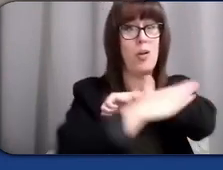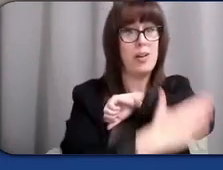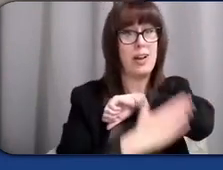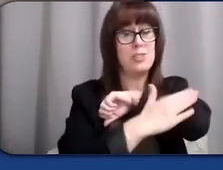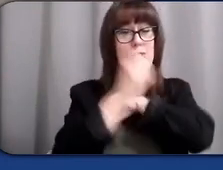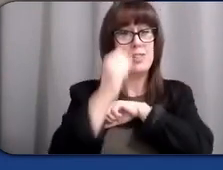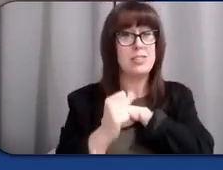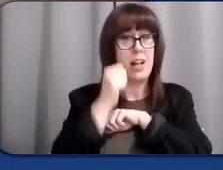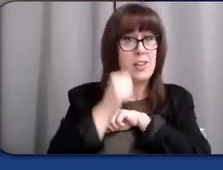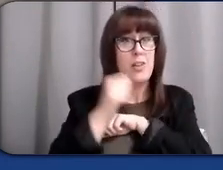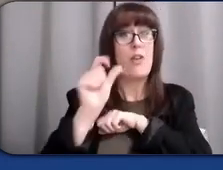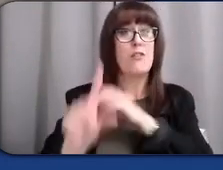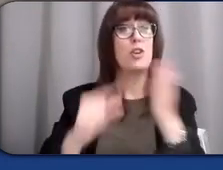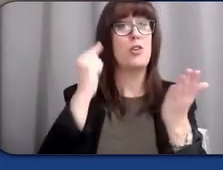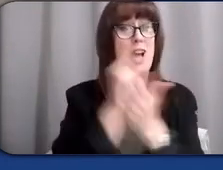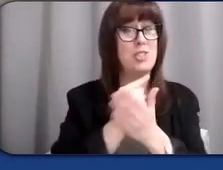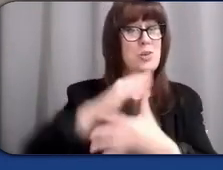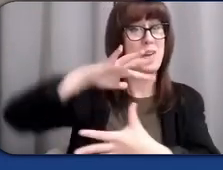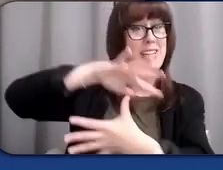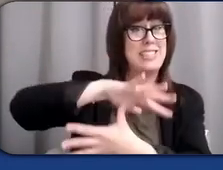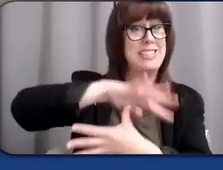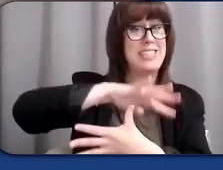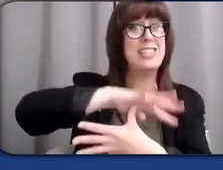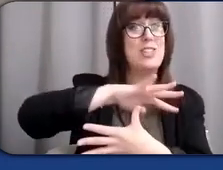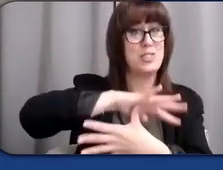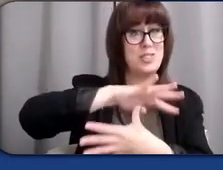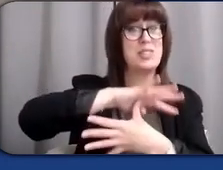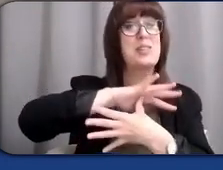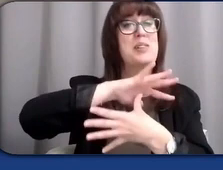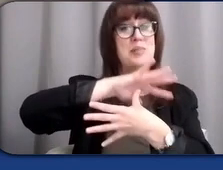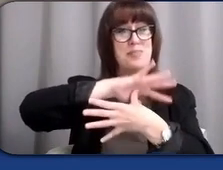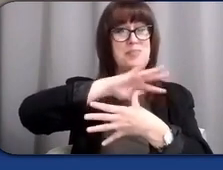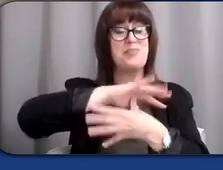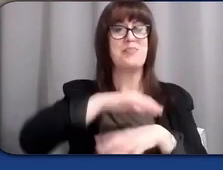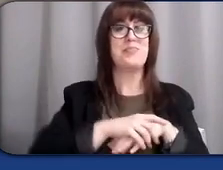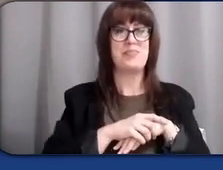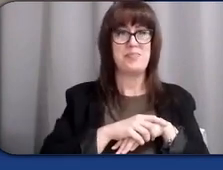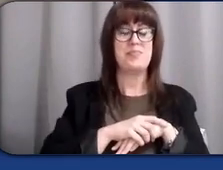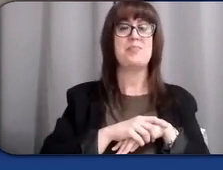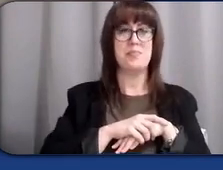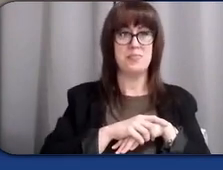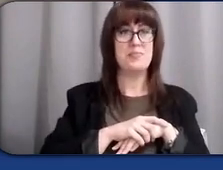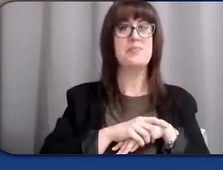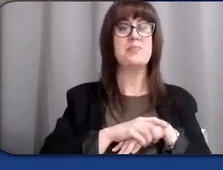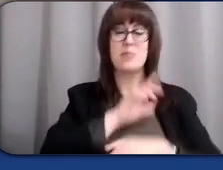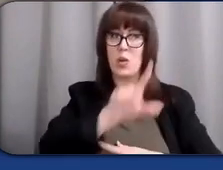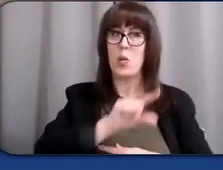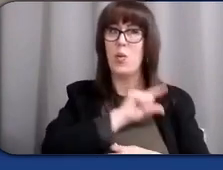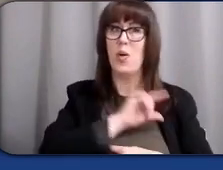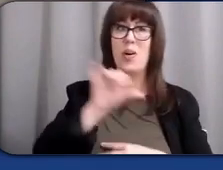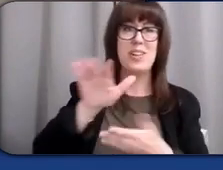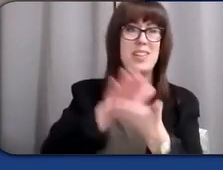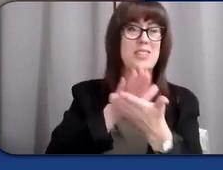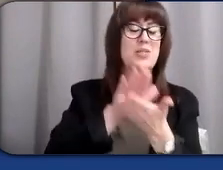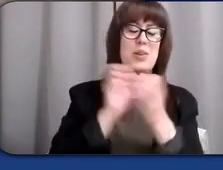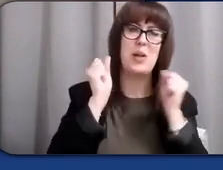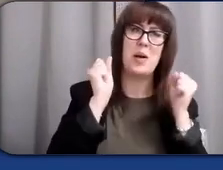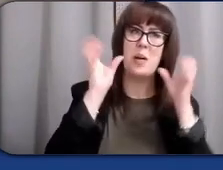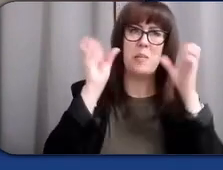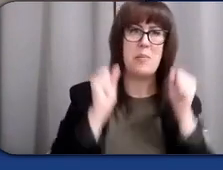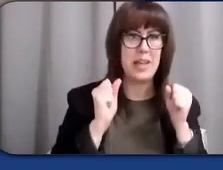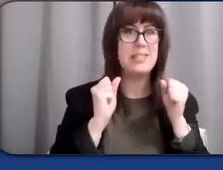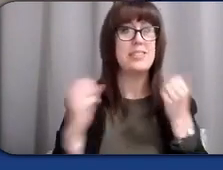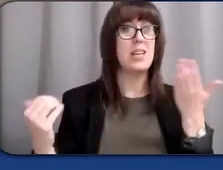entire country of South Sudan for graduating seniors. I mean, the quality of that school is